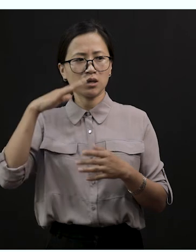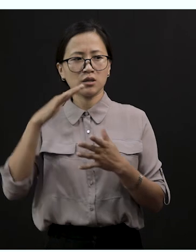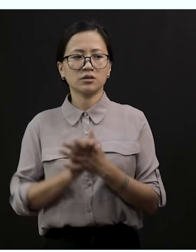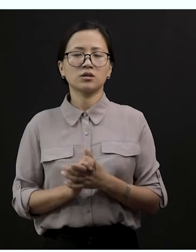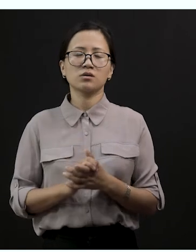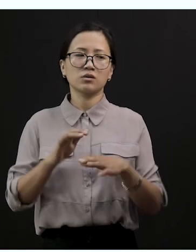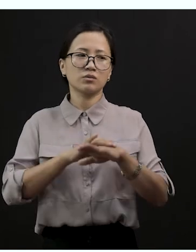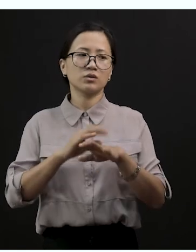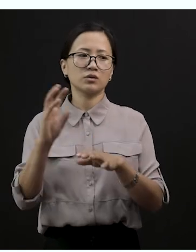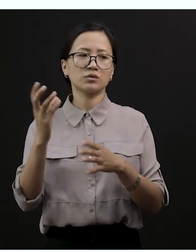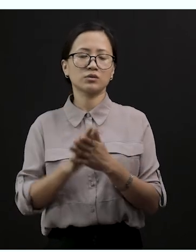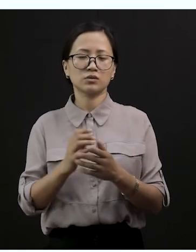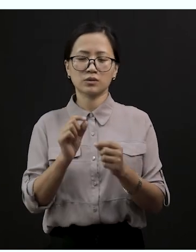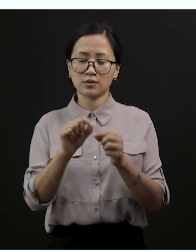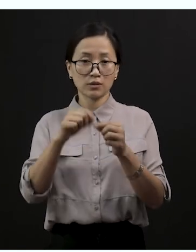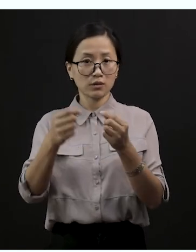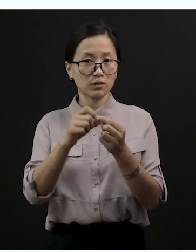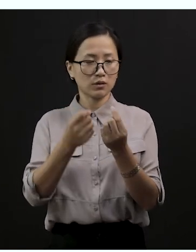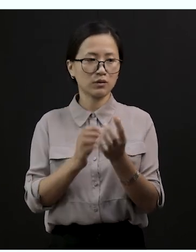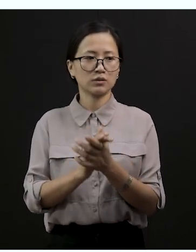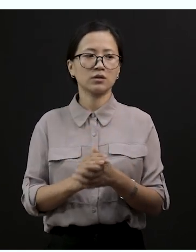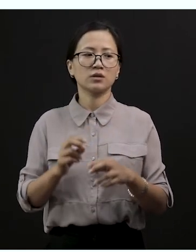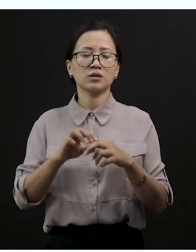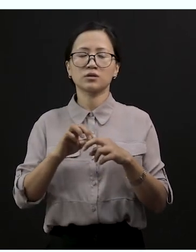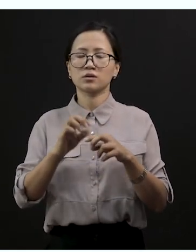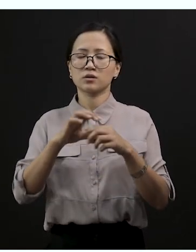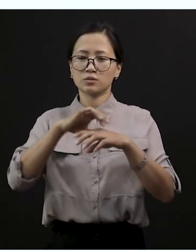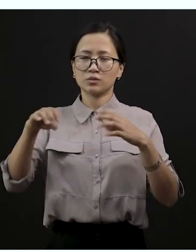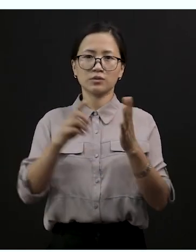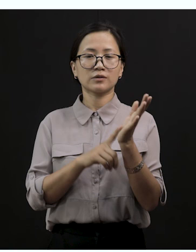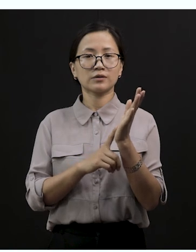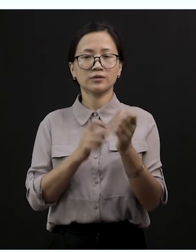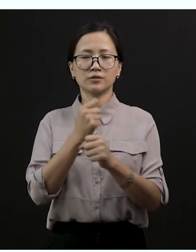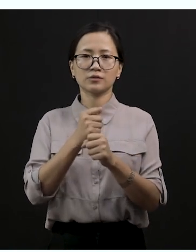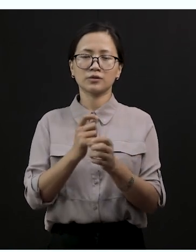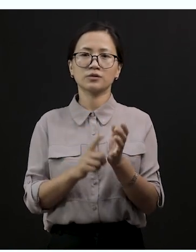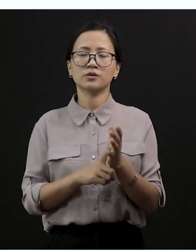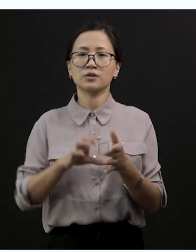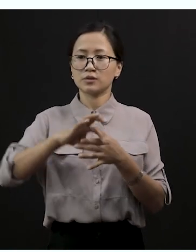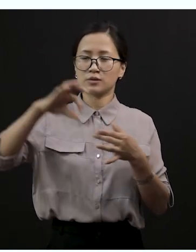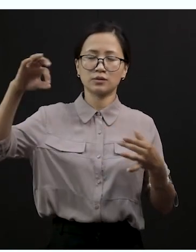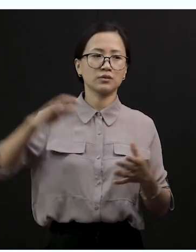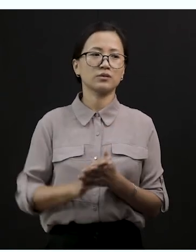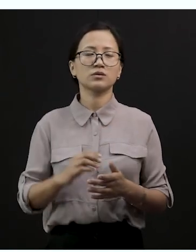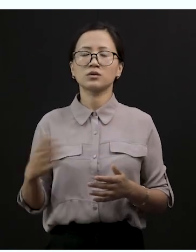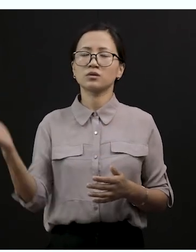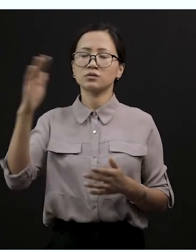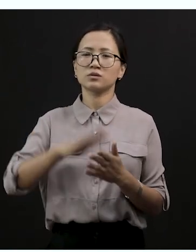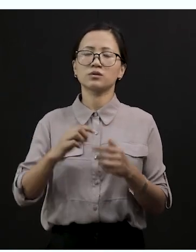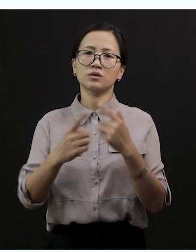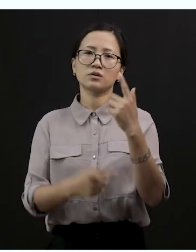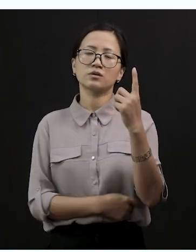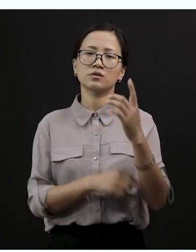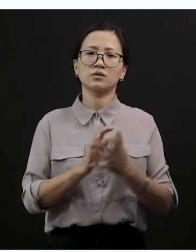are all names of vegetables and they are known as noun, okay? All right, now students, we have come to the end of